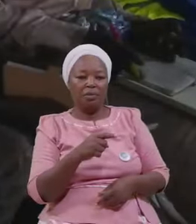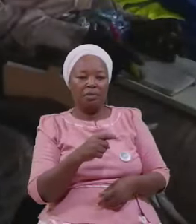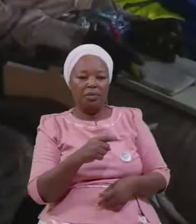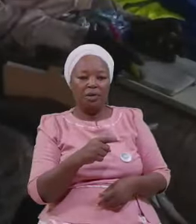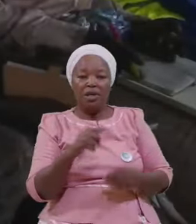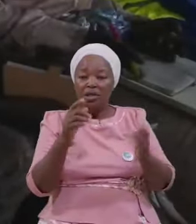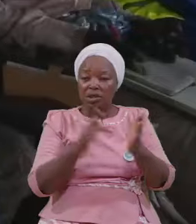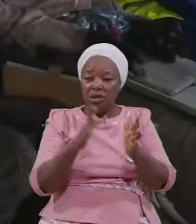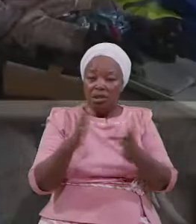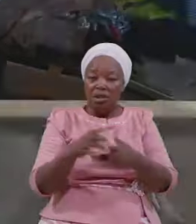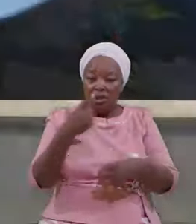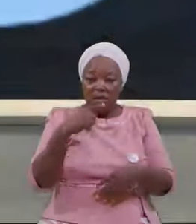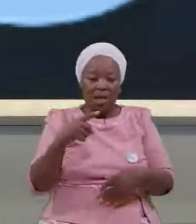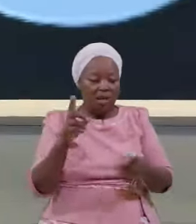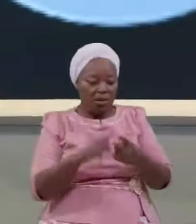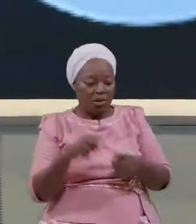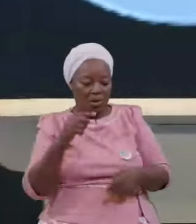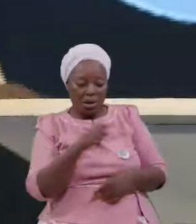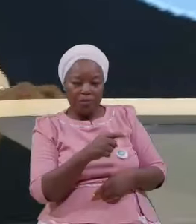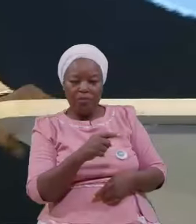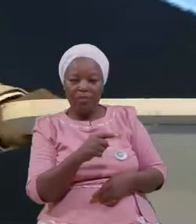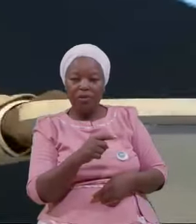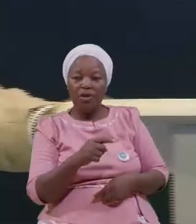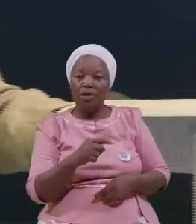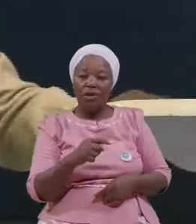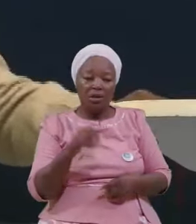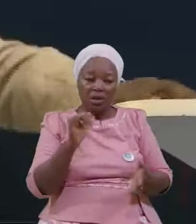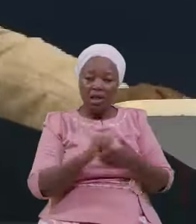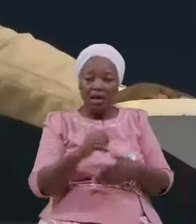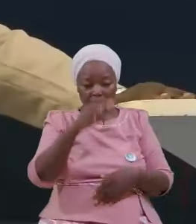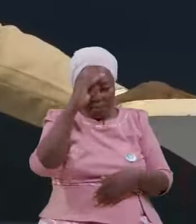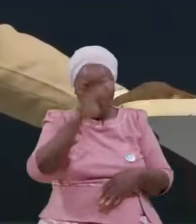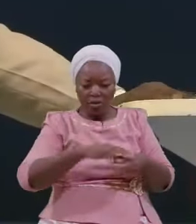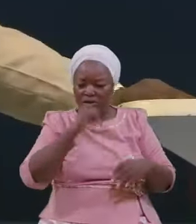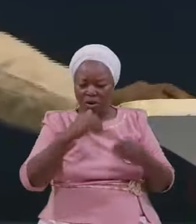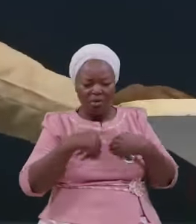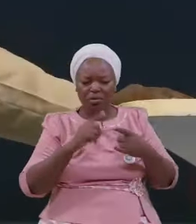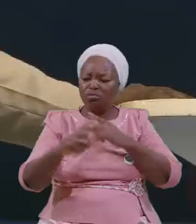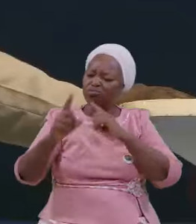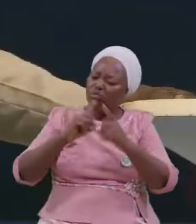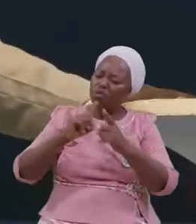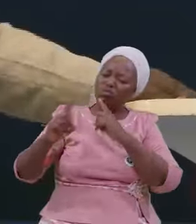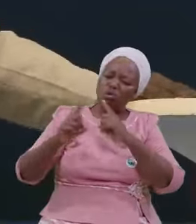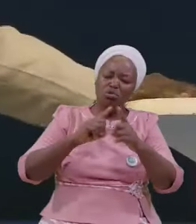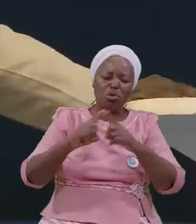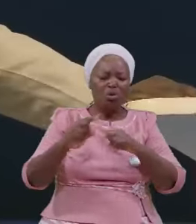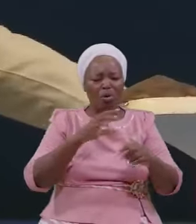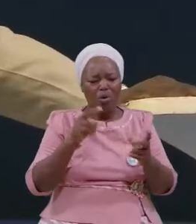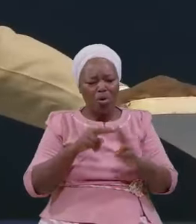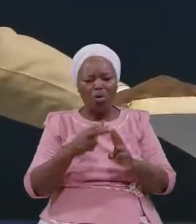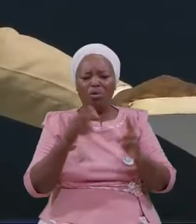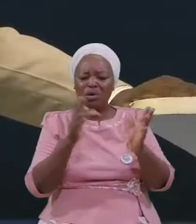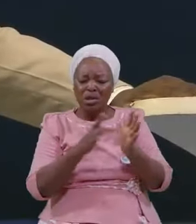says unto him. He didn't have to, you know, talk to him and preach to him and lift up his face and, you know,